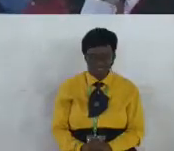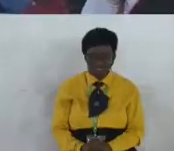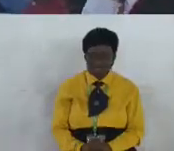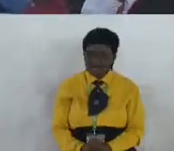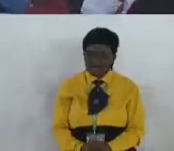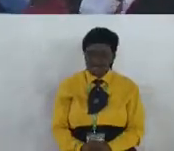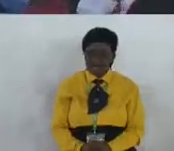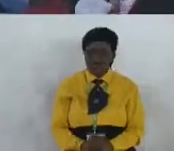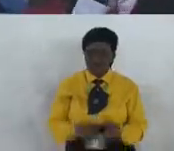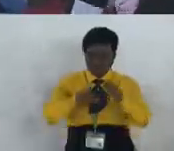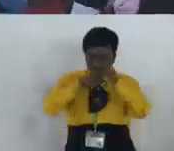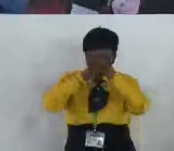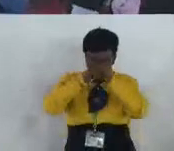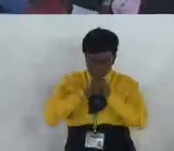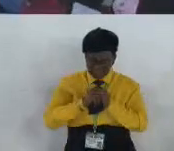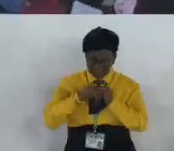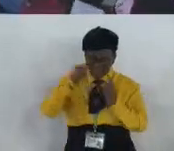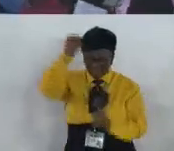I worship you, Daddy. I